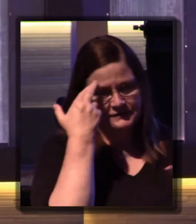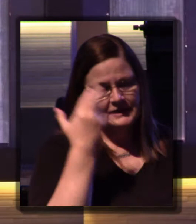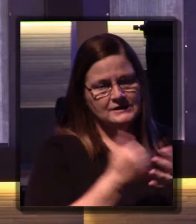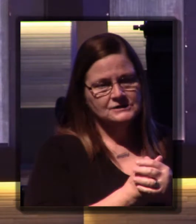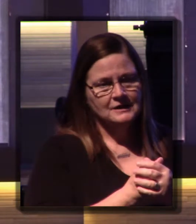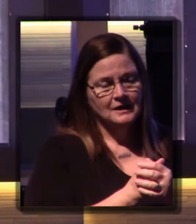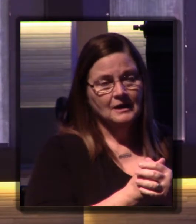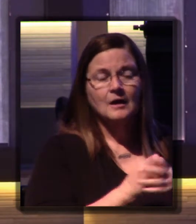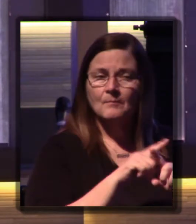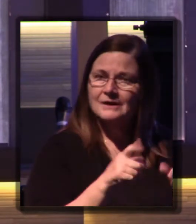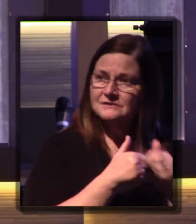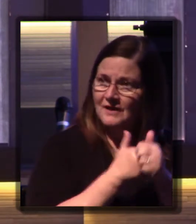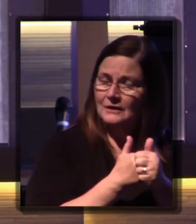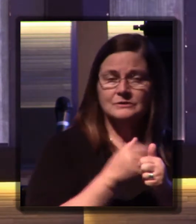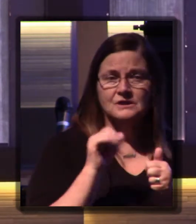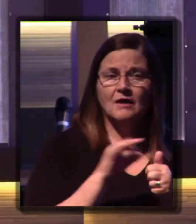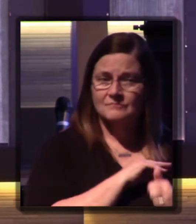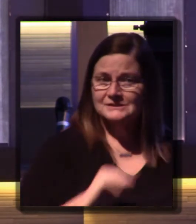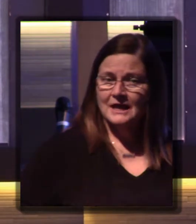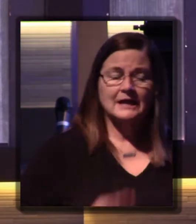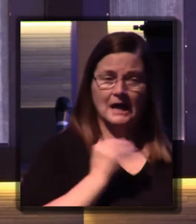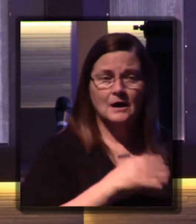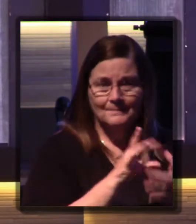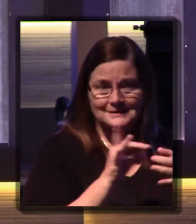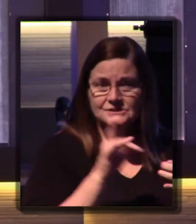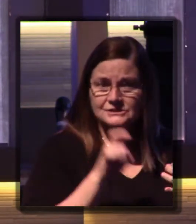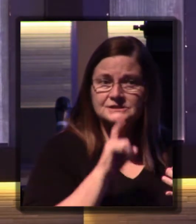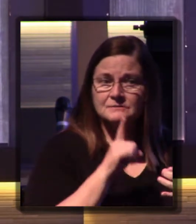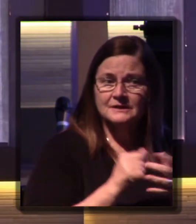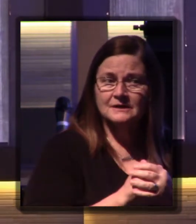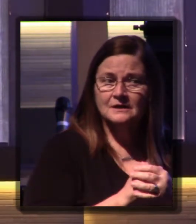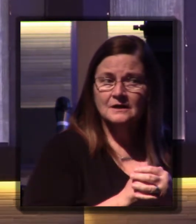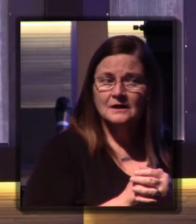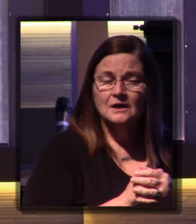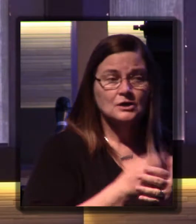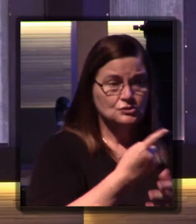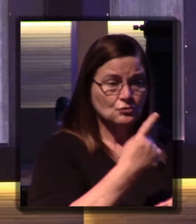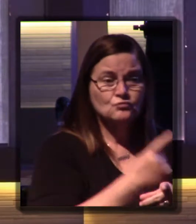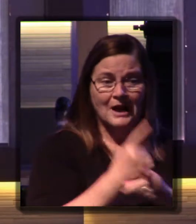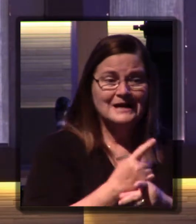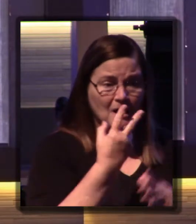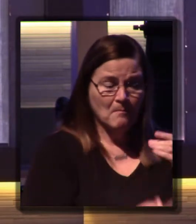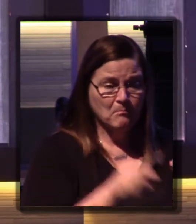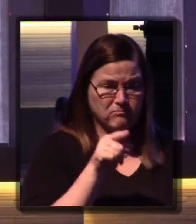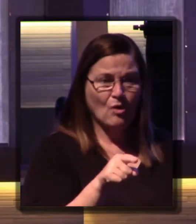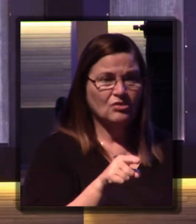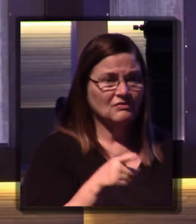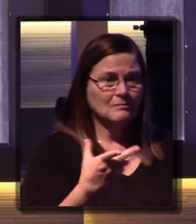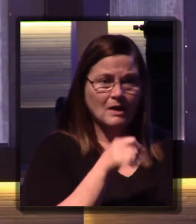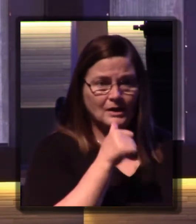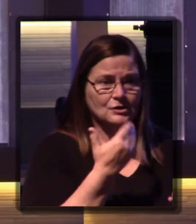argument, but as followers of the Messiah, our message somewhere in there needs to be, you're right, both candidates